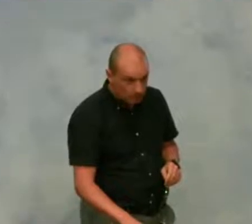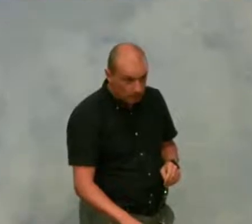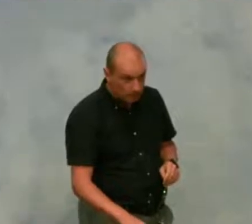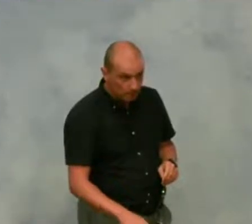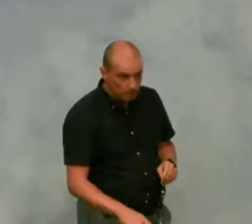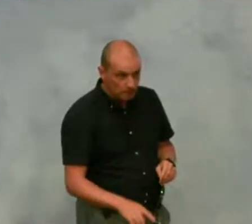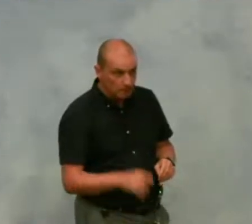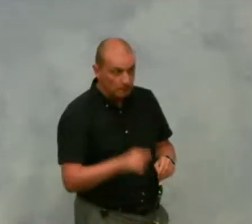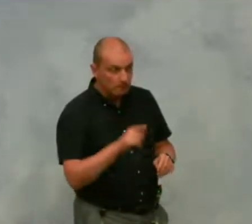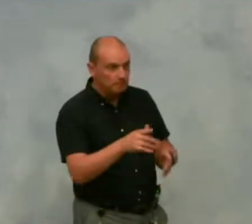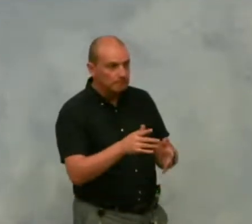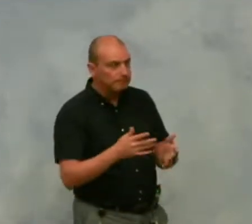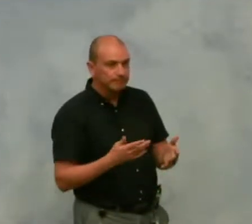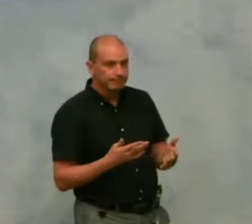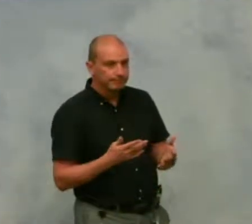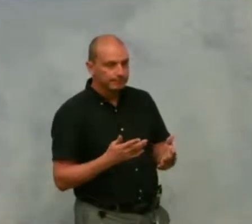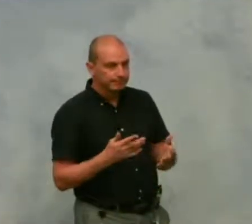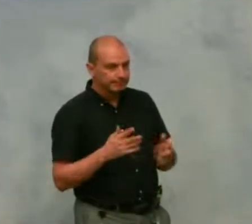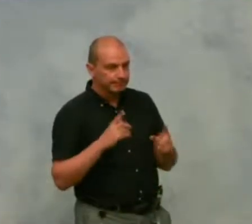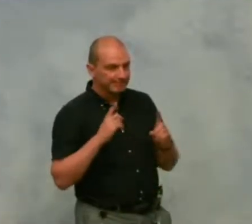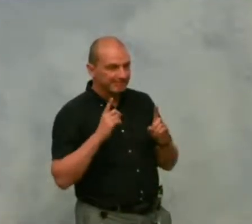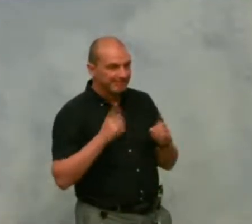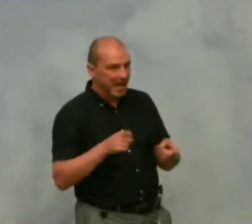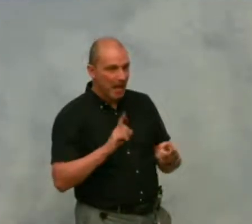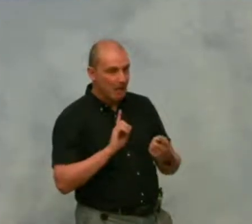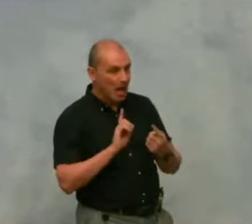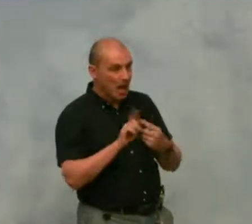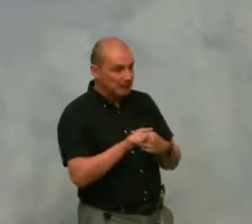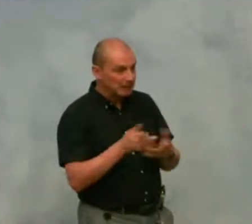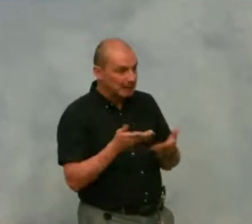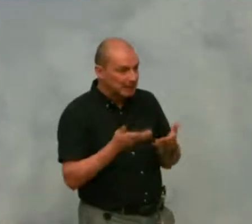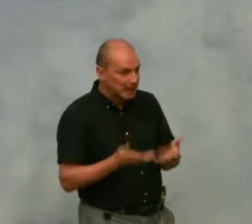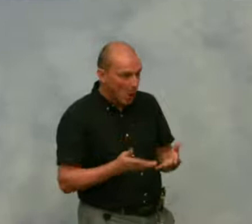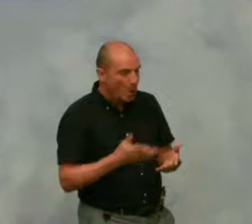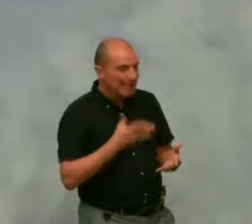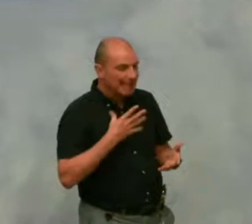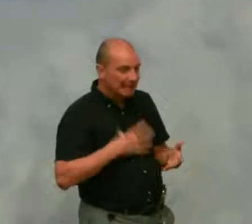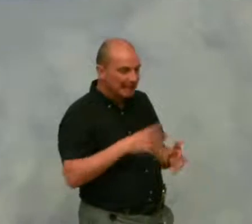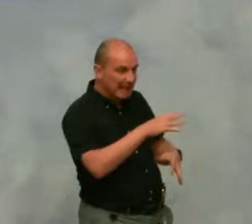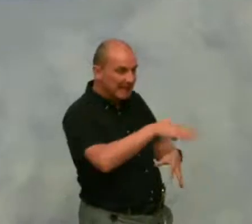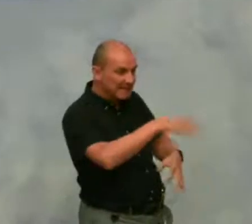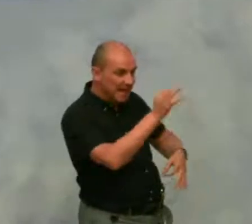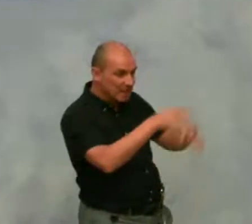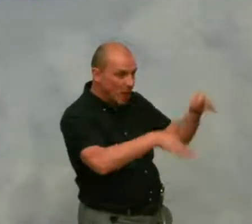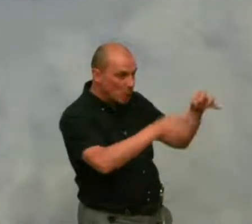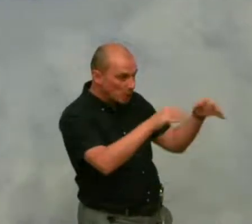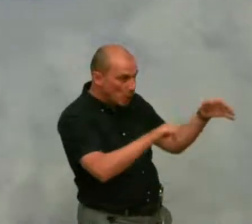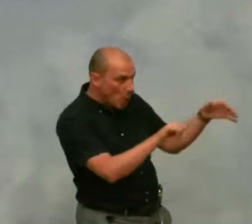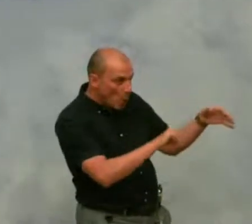I don't have the answer to that question. I would need to come back to the councillor with that information.